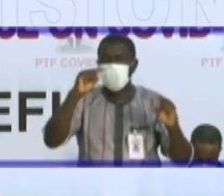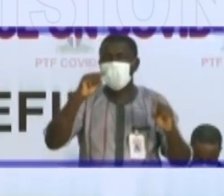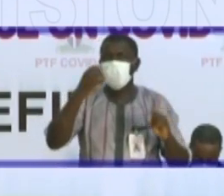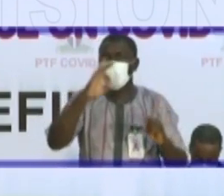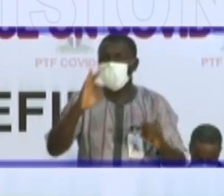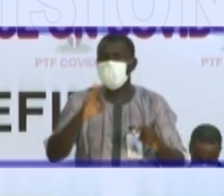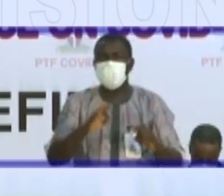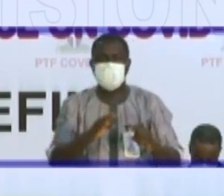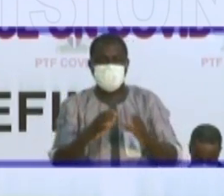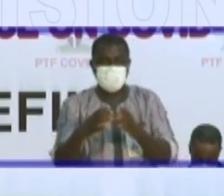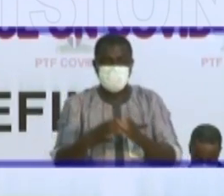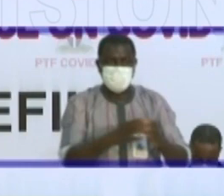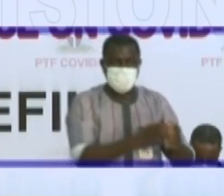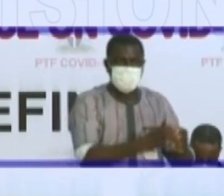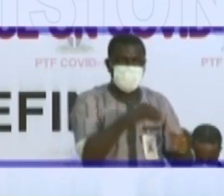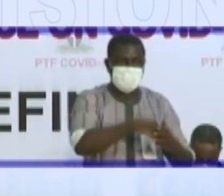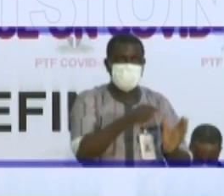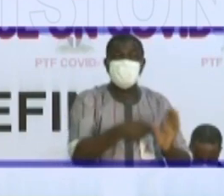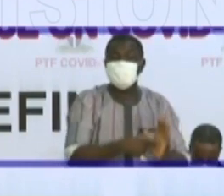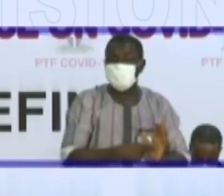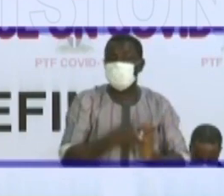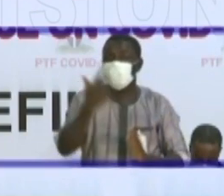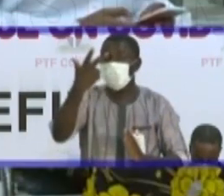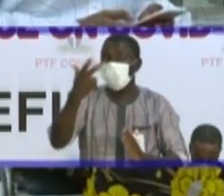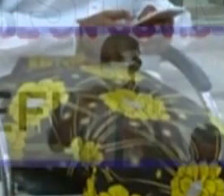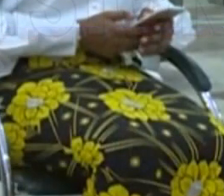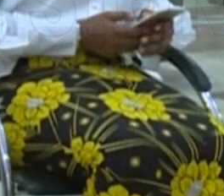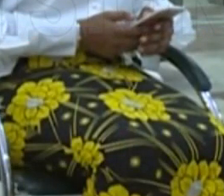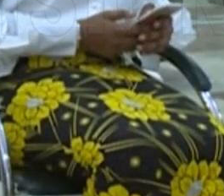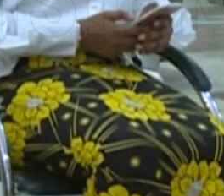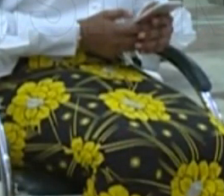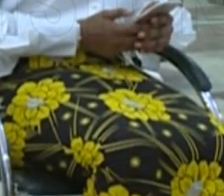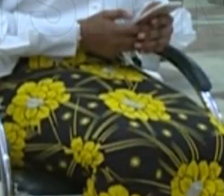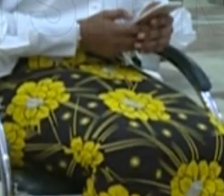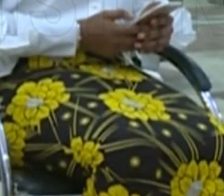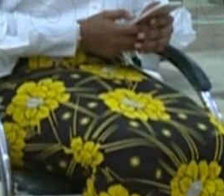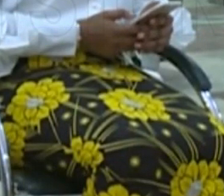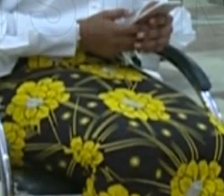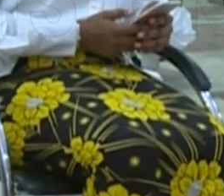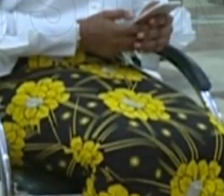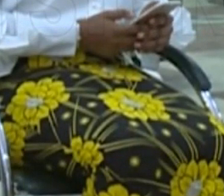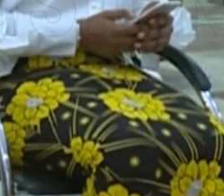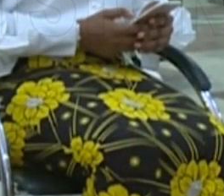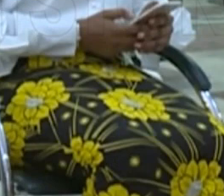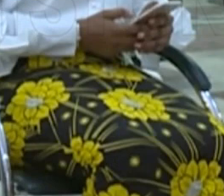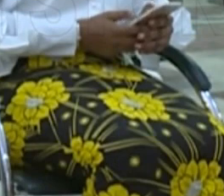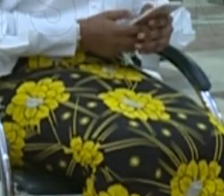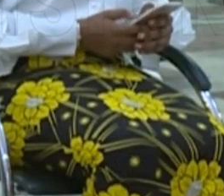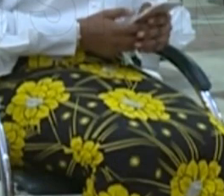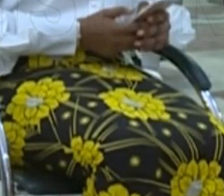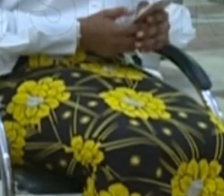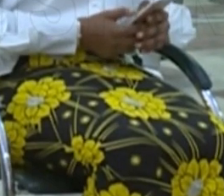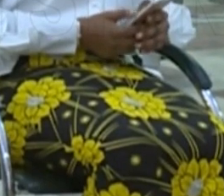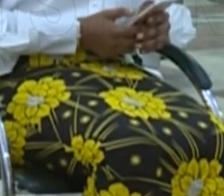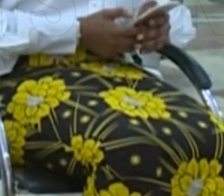of quarantine in these three areas. And it's a complex thing.